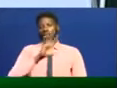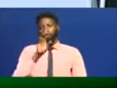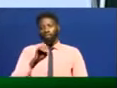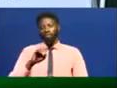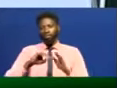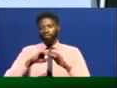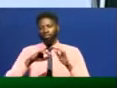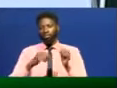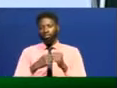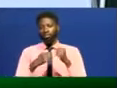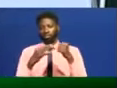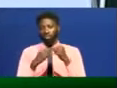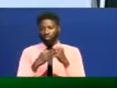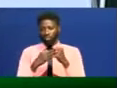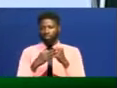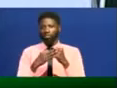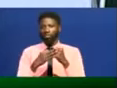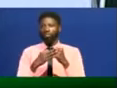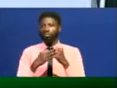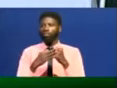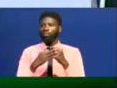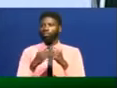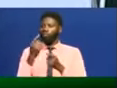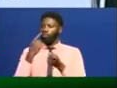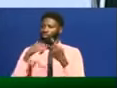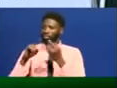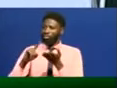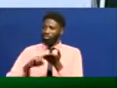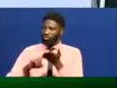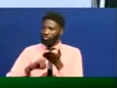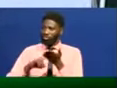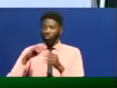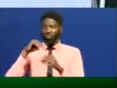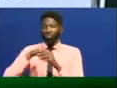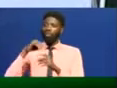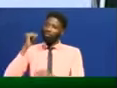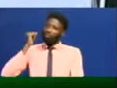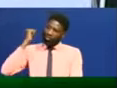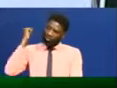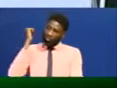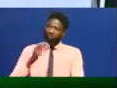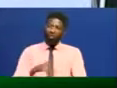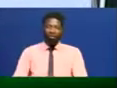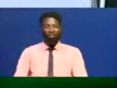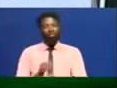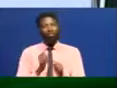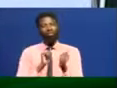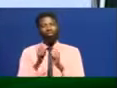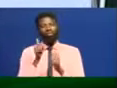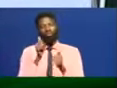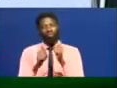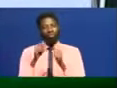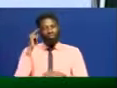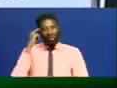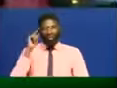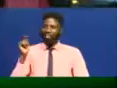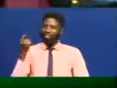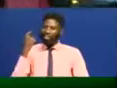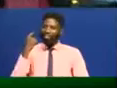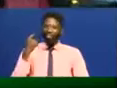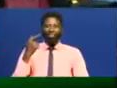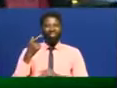Continental Championship. She won as bronze in javelin, a sport which you imagine that Kenya may not be very well